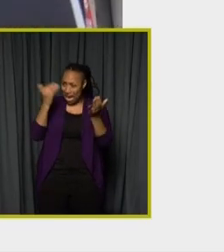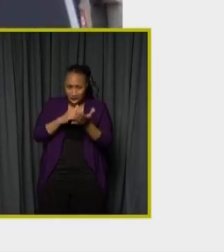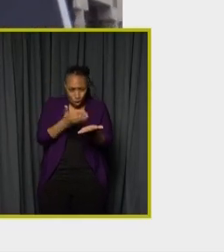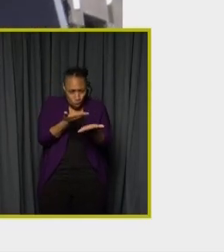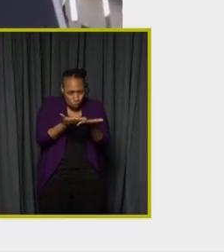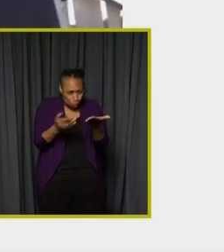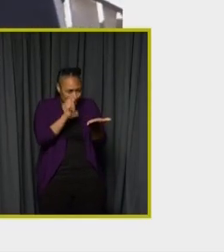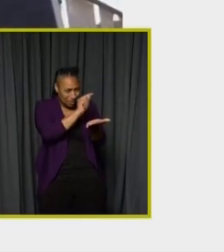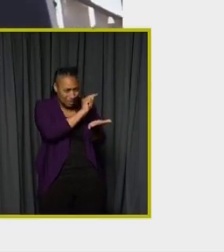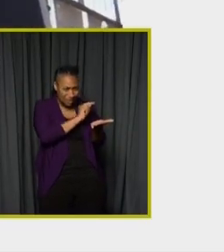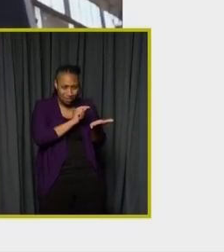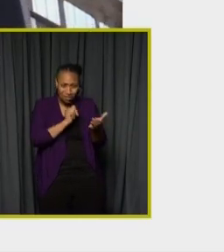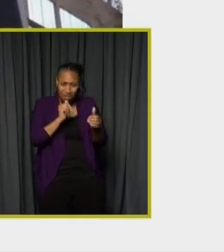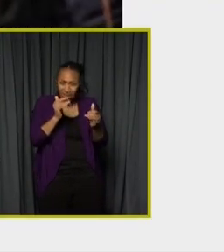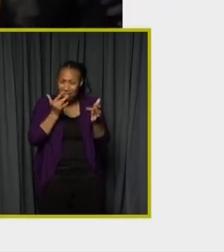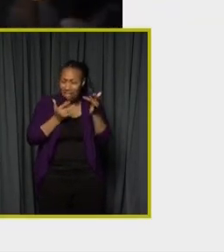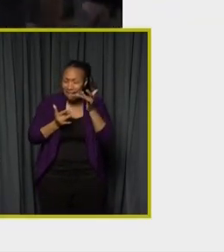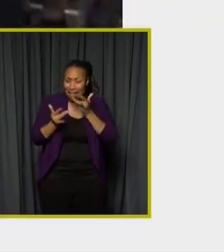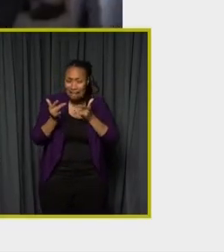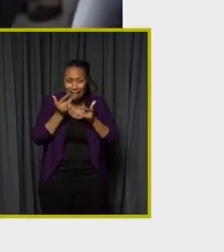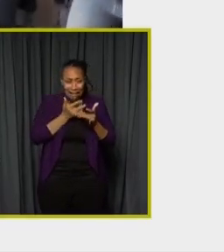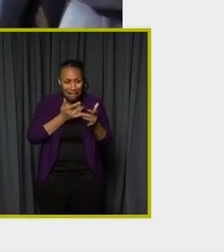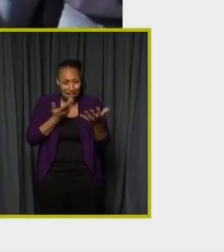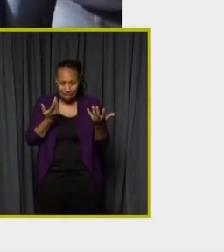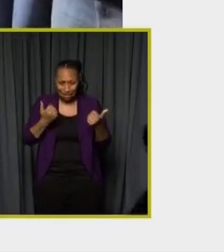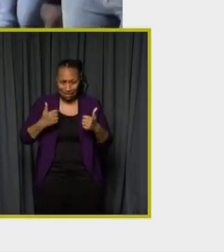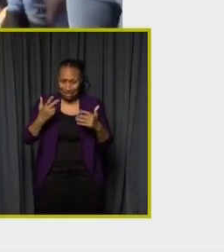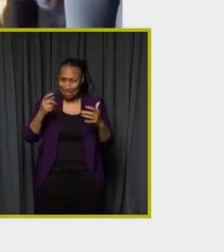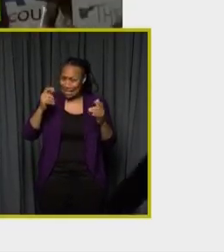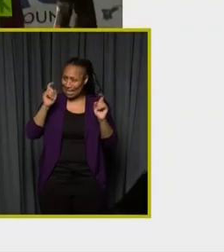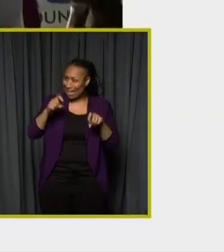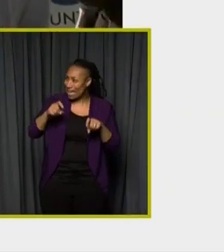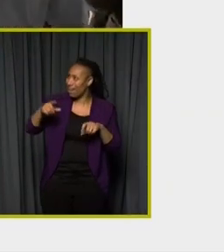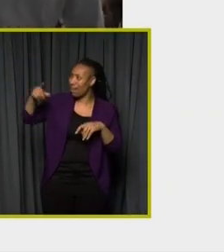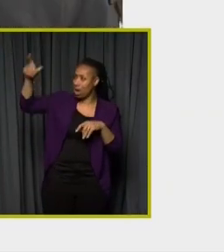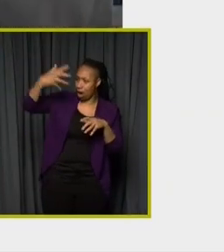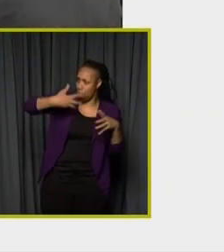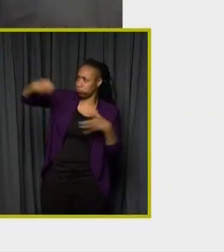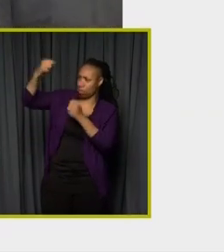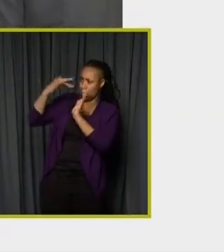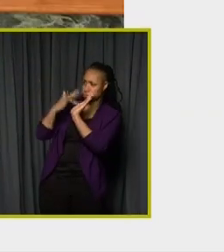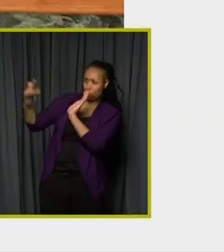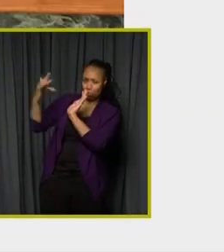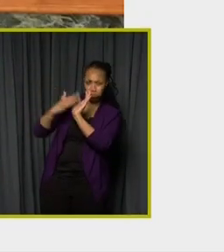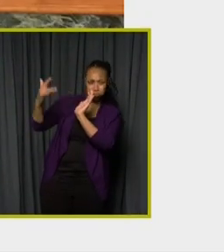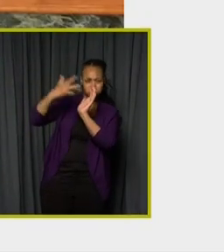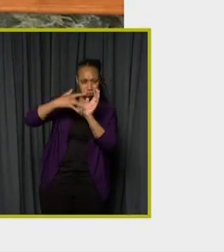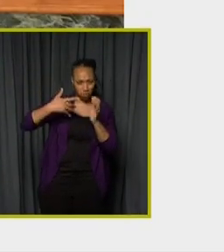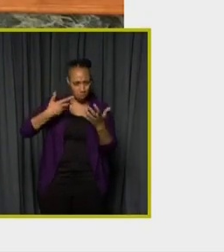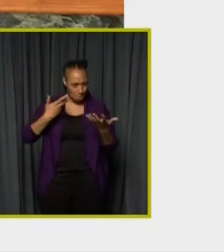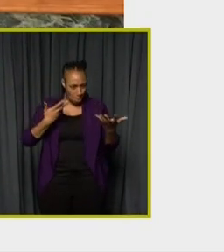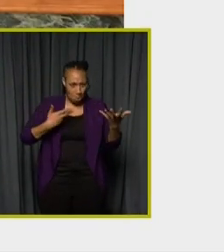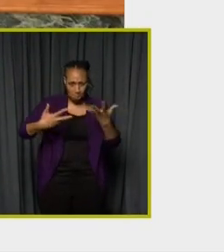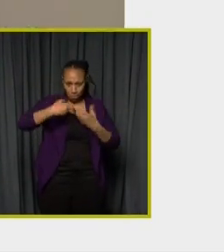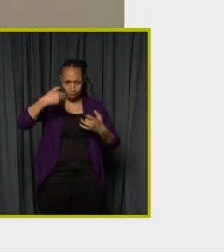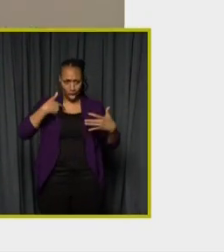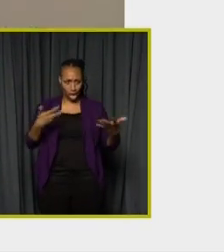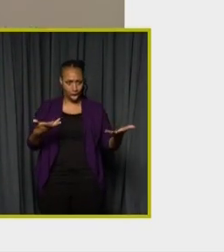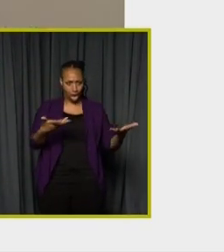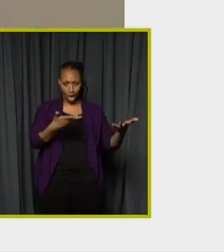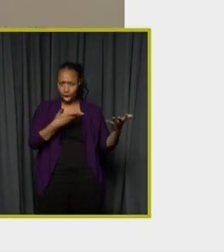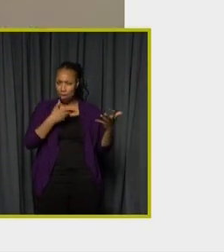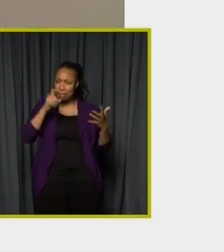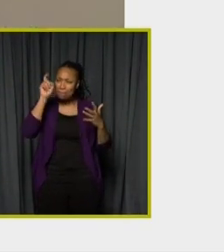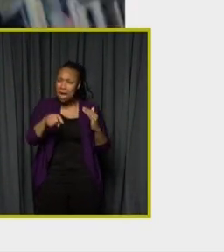for corporate greed. We pray with our policy demands, with solidarity strikes, with movements for farmers and growers, for